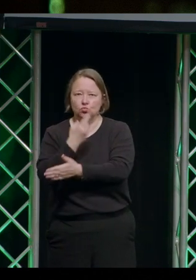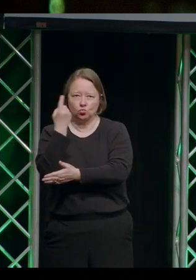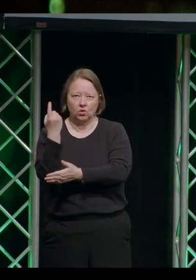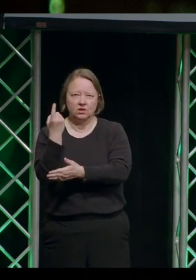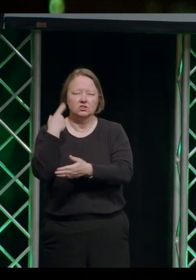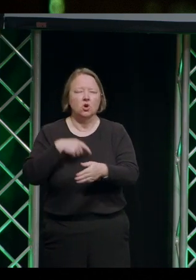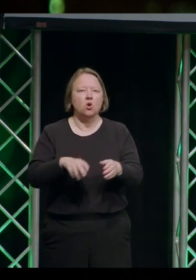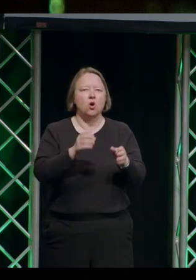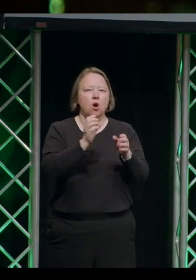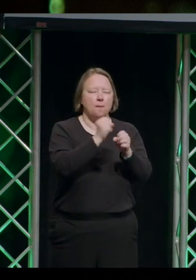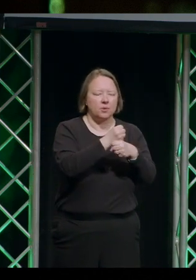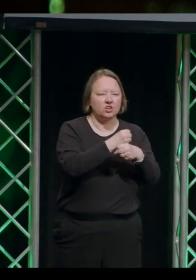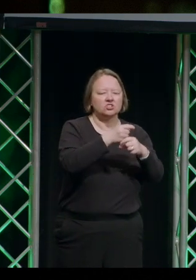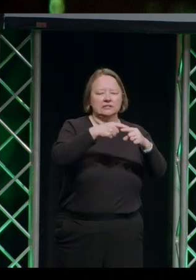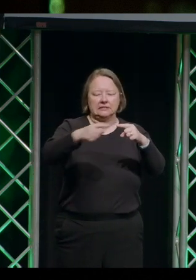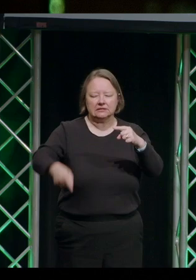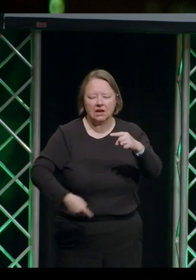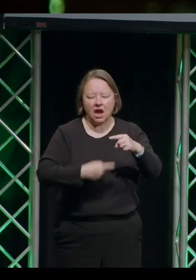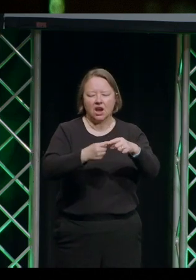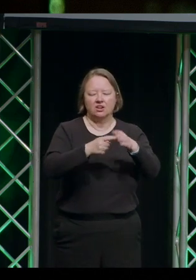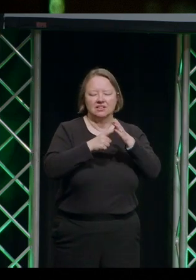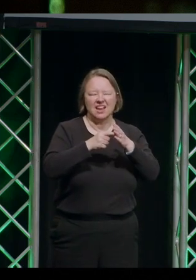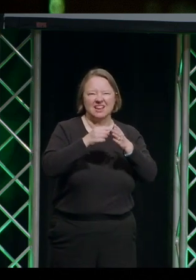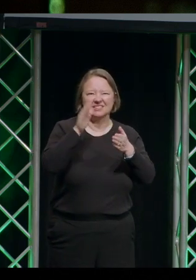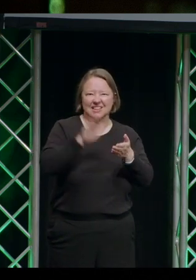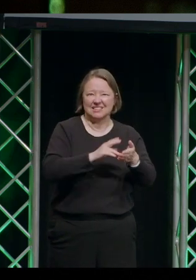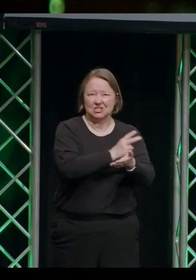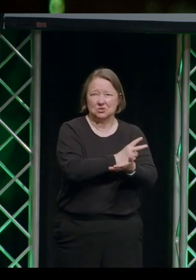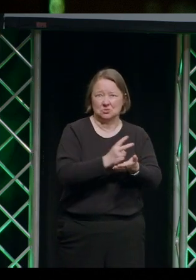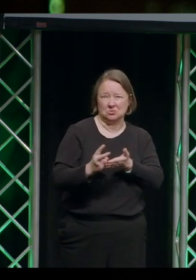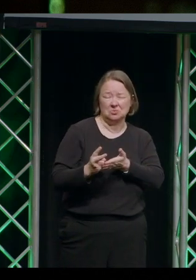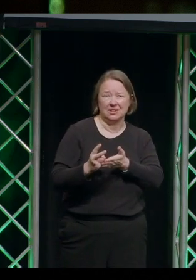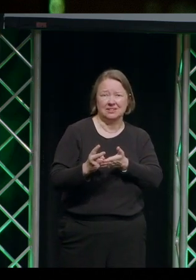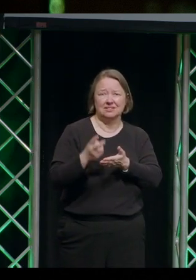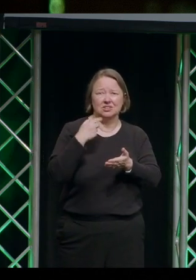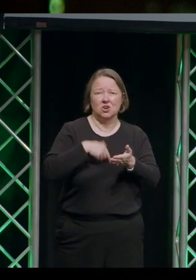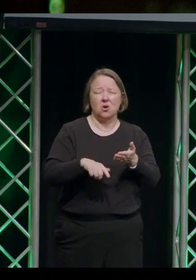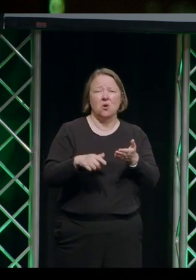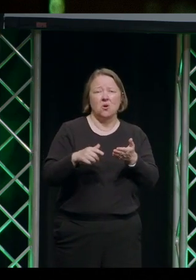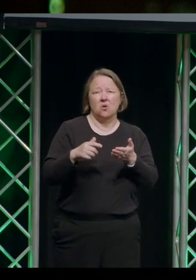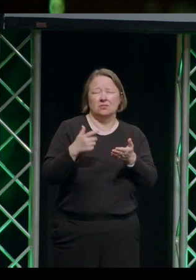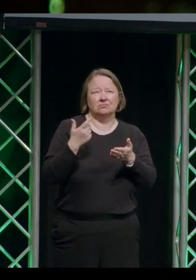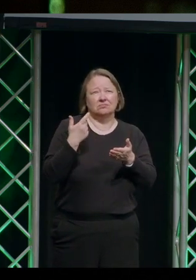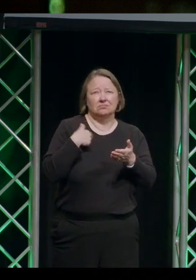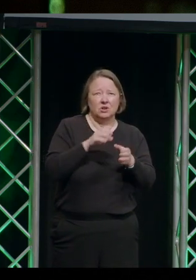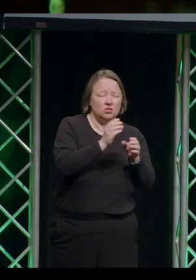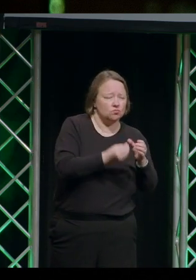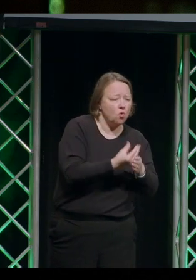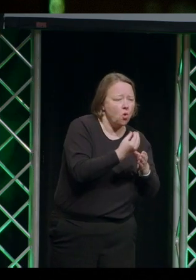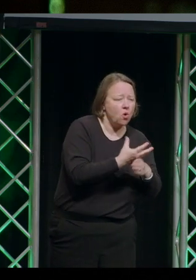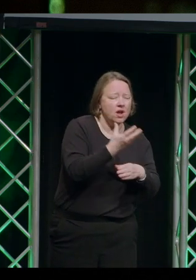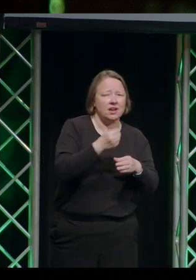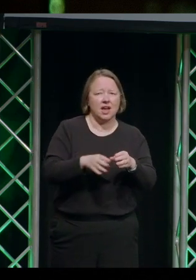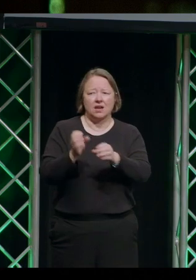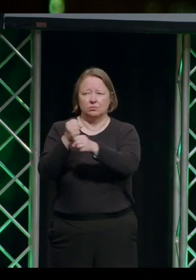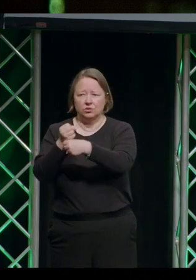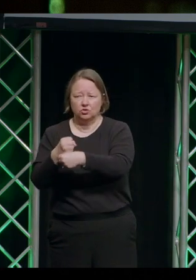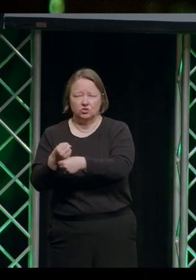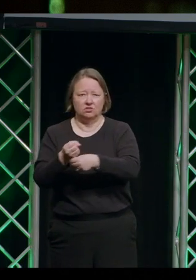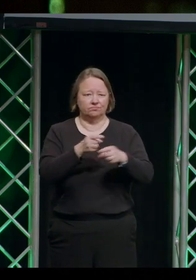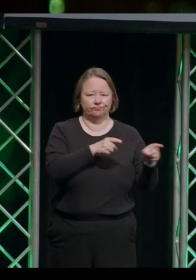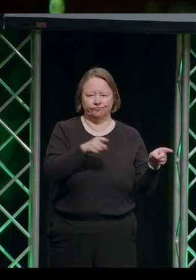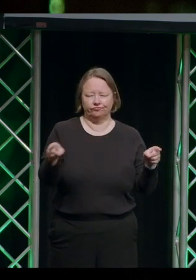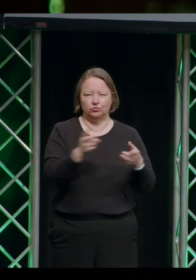the production cycle takes less than 2 weeks, so the entirety of growing and post-production. And so getting it to